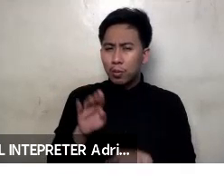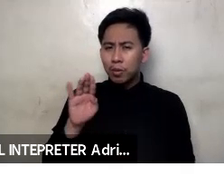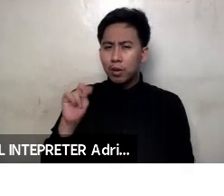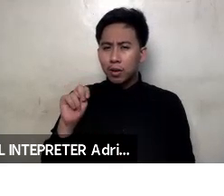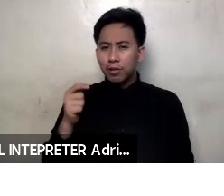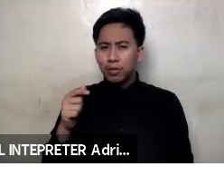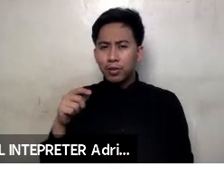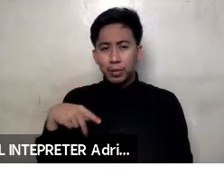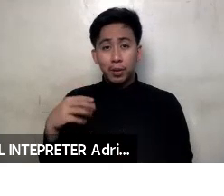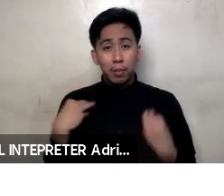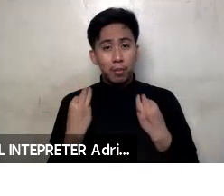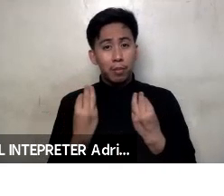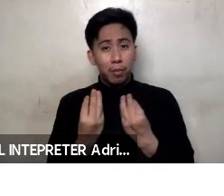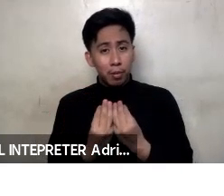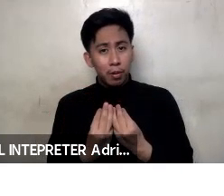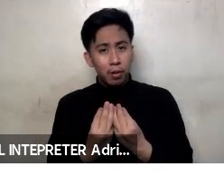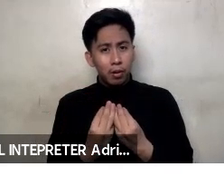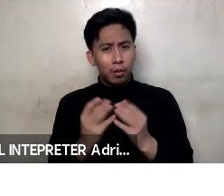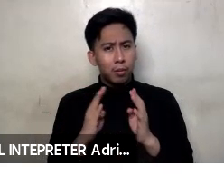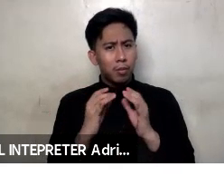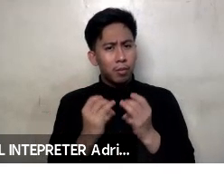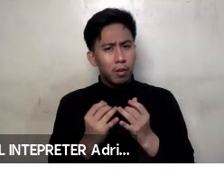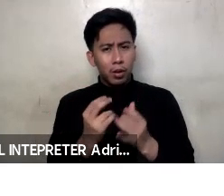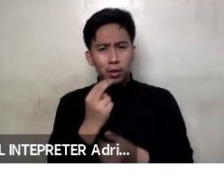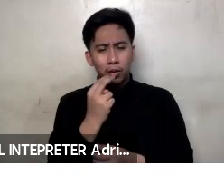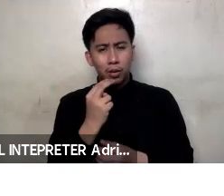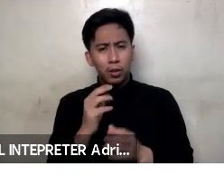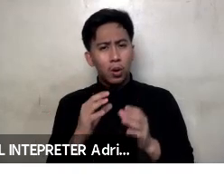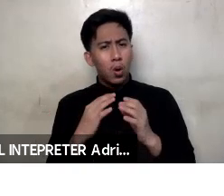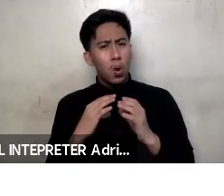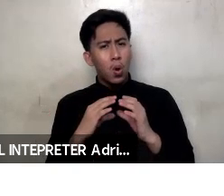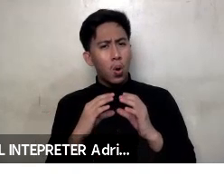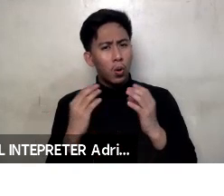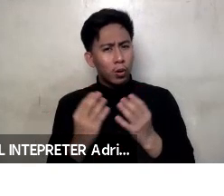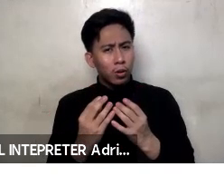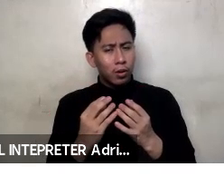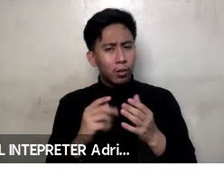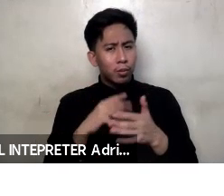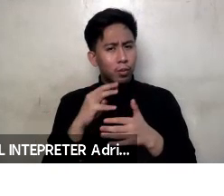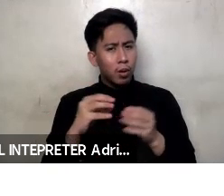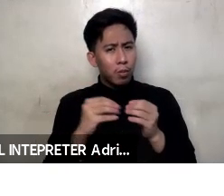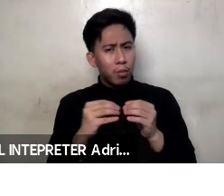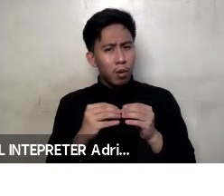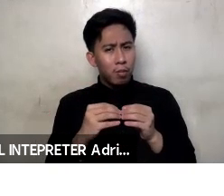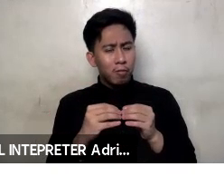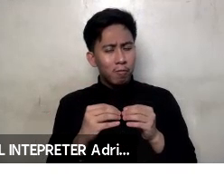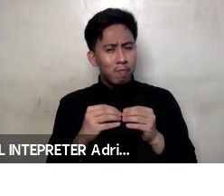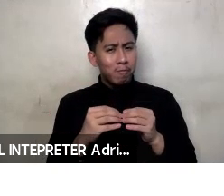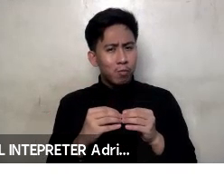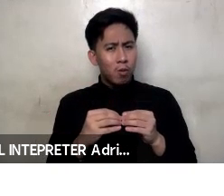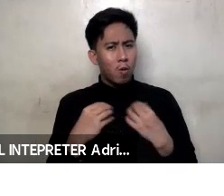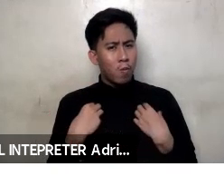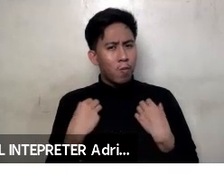Para sa mga membro ng Barangay Nutrition Committee, lang layunin ang programa na palakasin ang Barangay